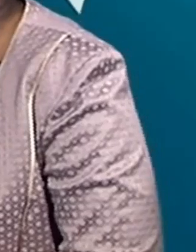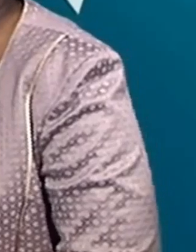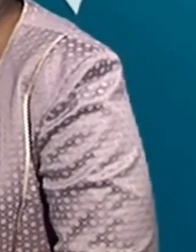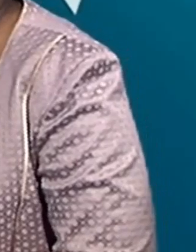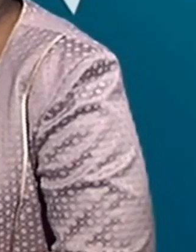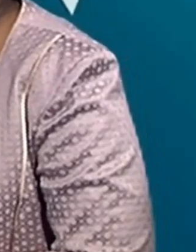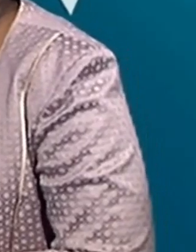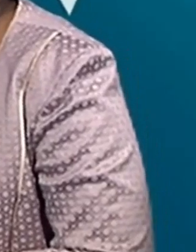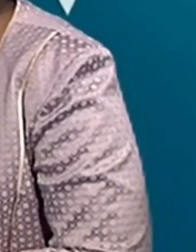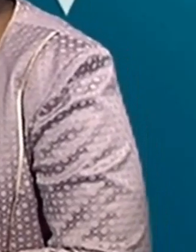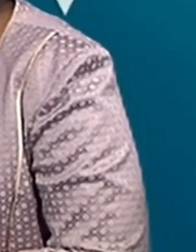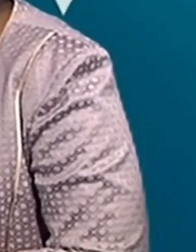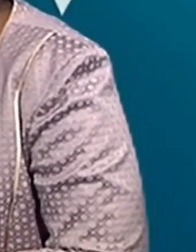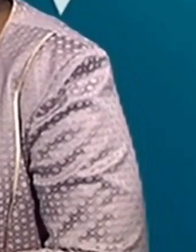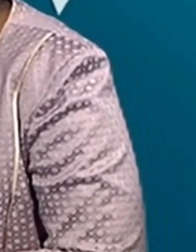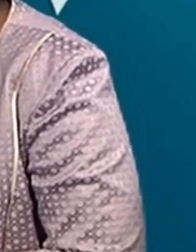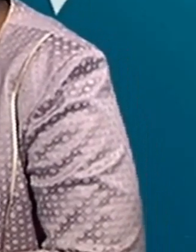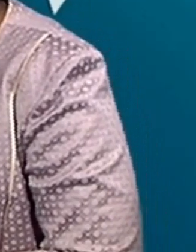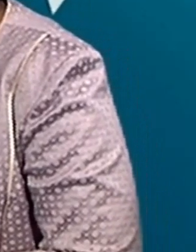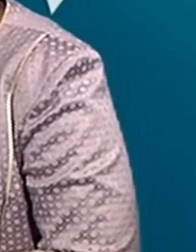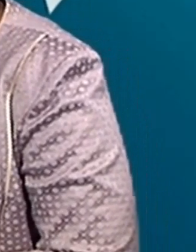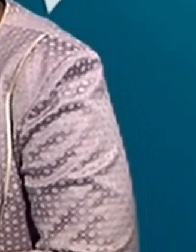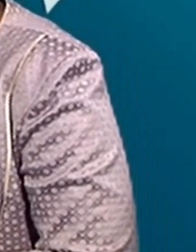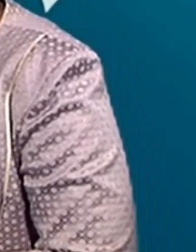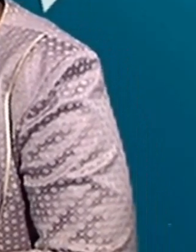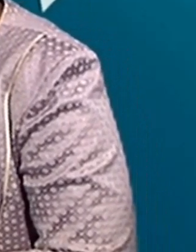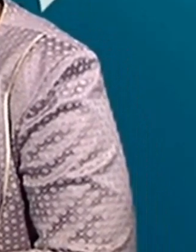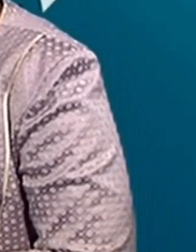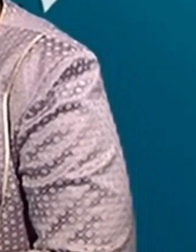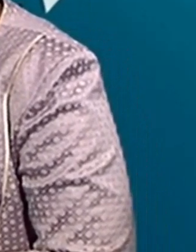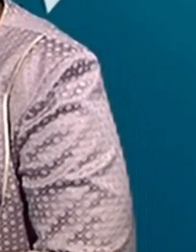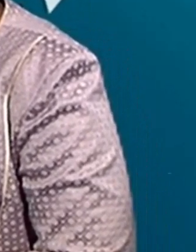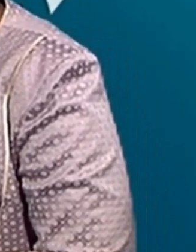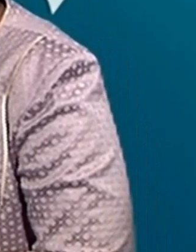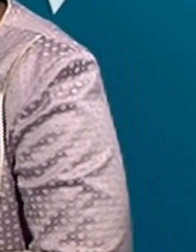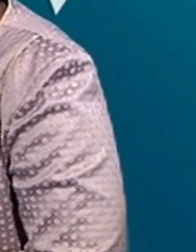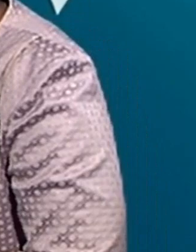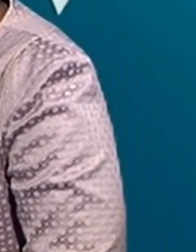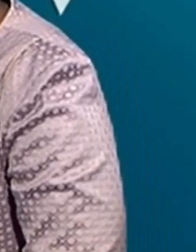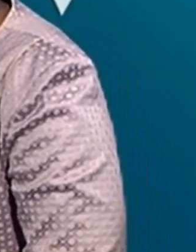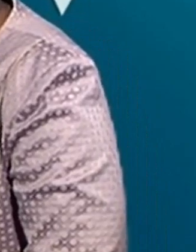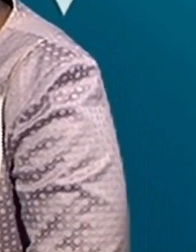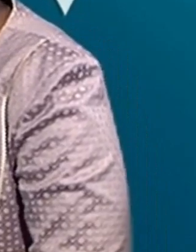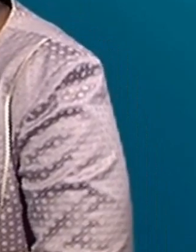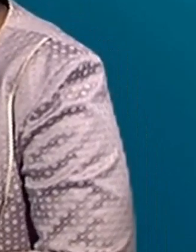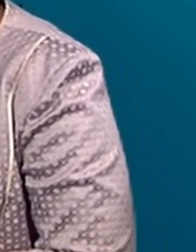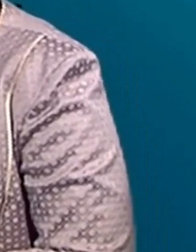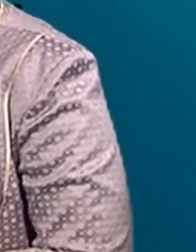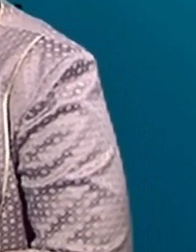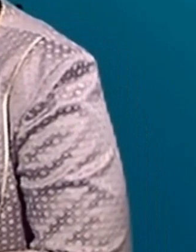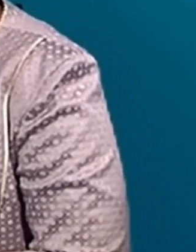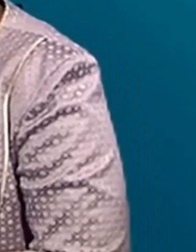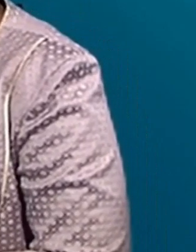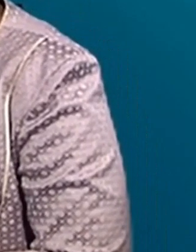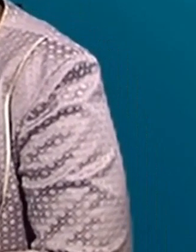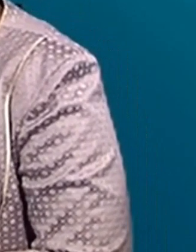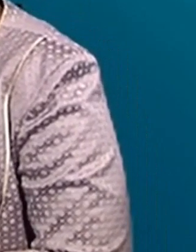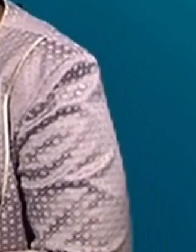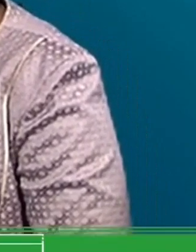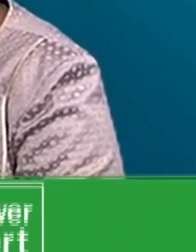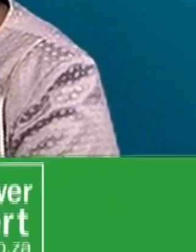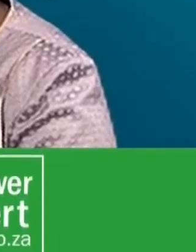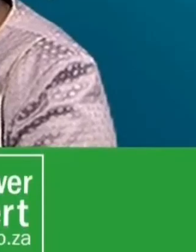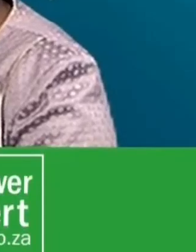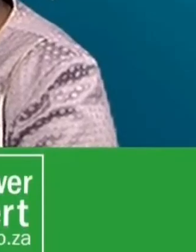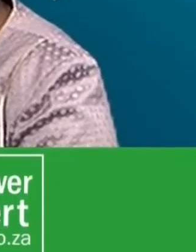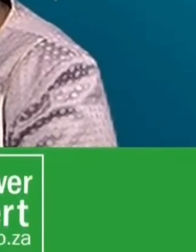diperesente di le 13 ka kwa province ya Mona Gauteng le dikarolo dingwe tsa province ya Limpopo ga mmogo le di province ya ka kwa Northwest go tlana le masarasarana